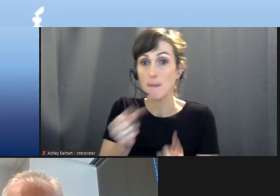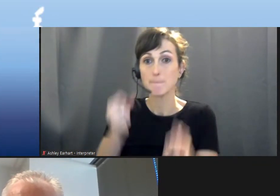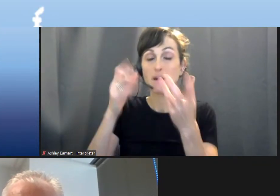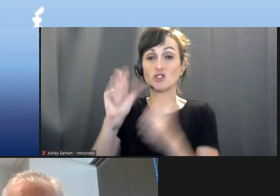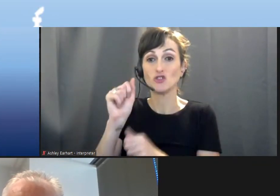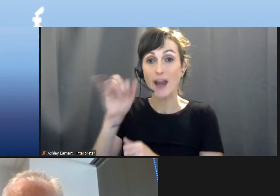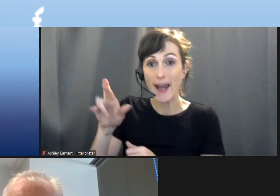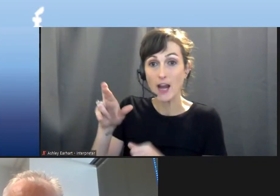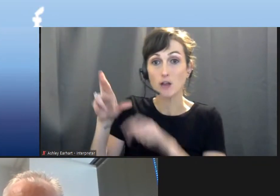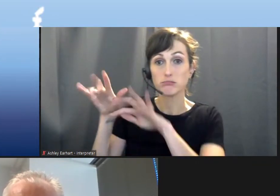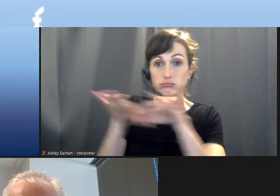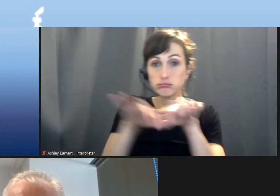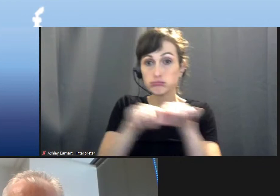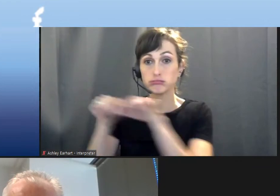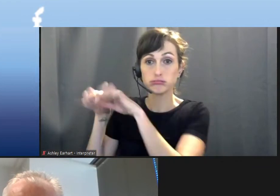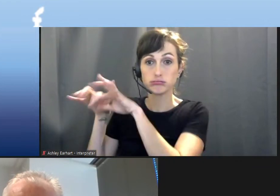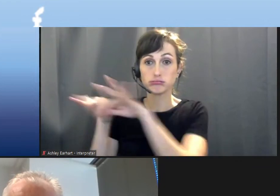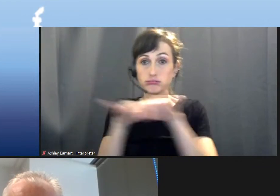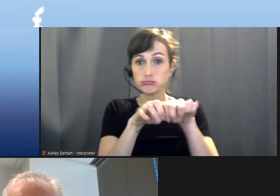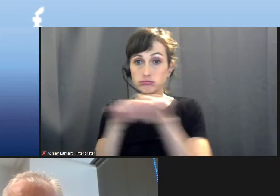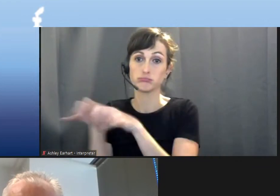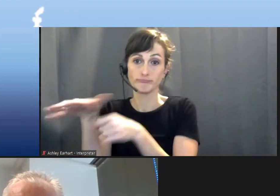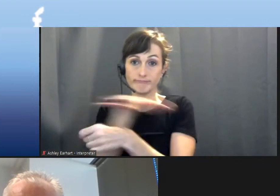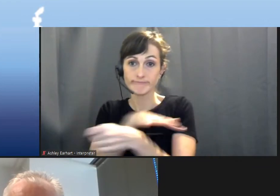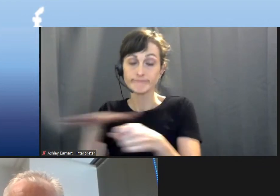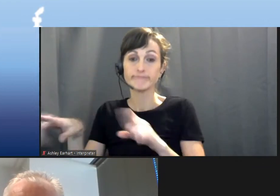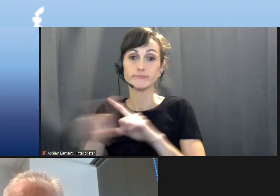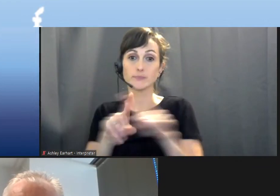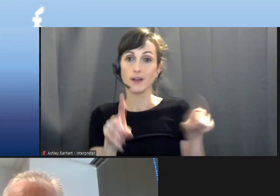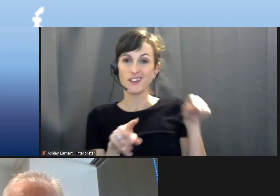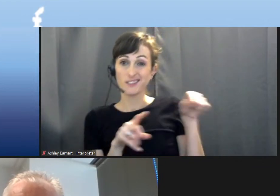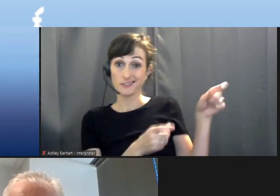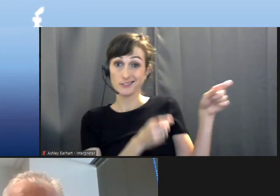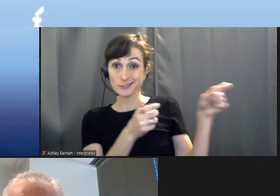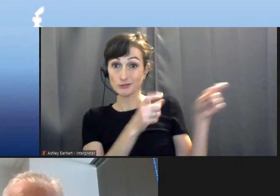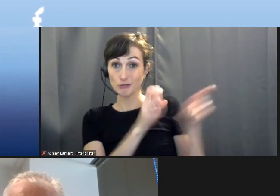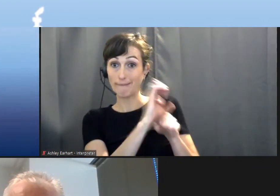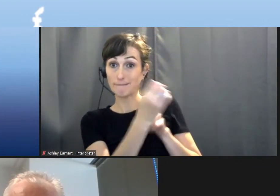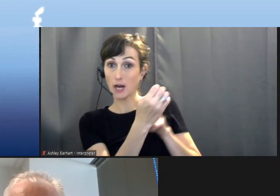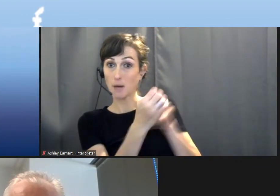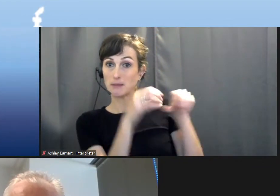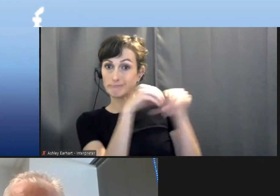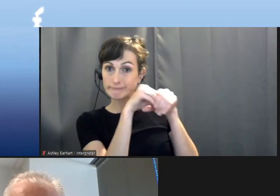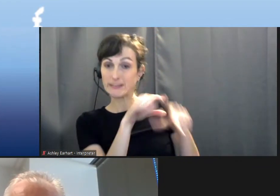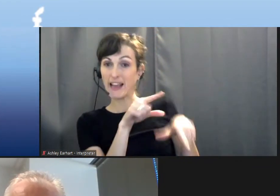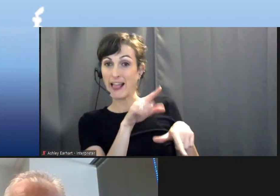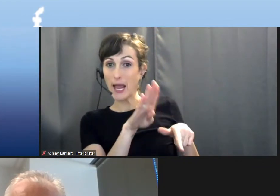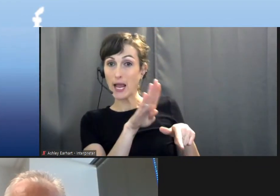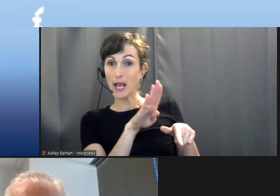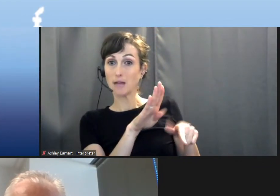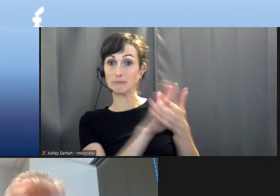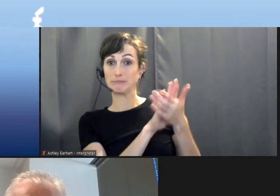in the area in between the two tests, but the controlled environment in the lab seems to be